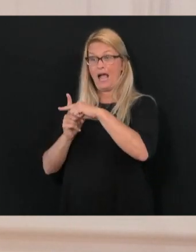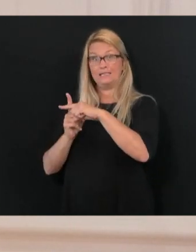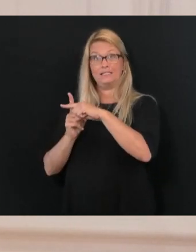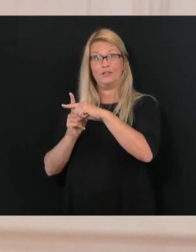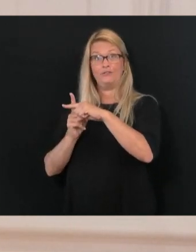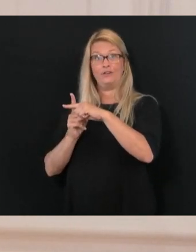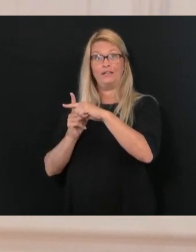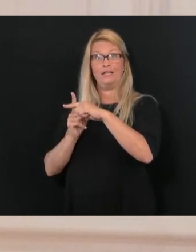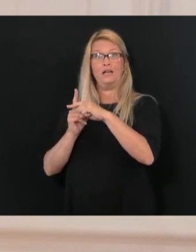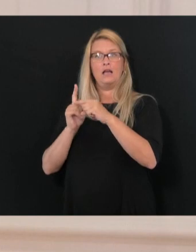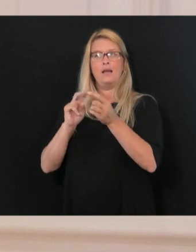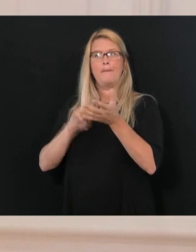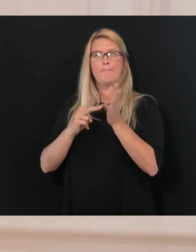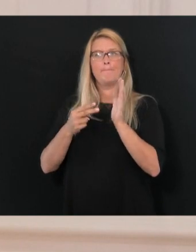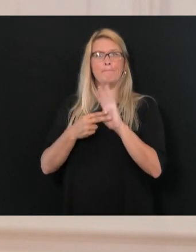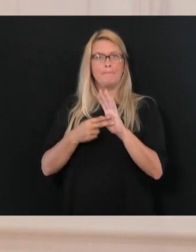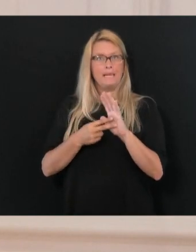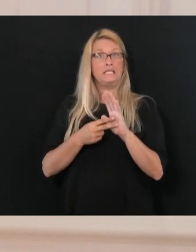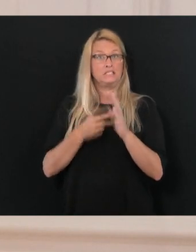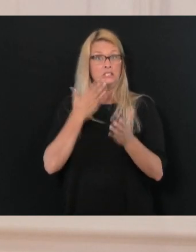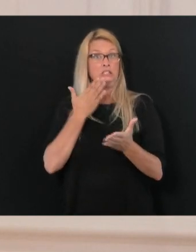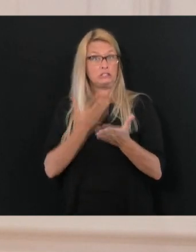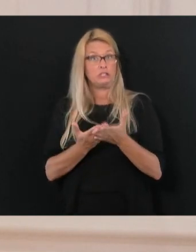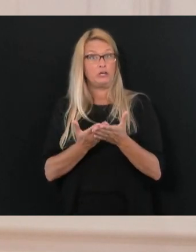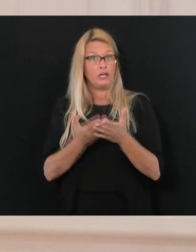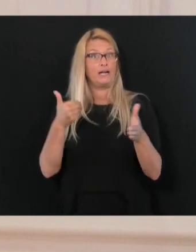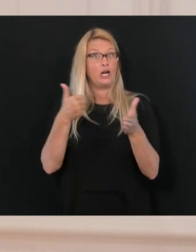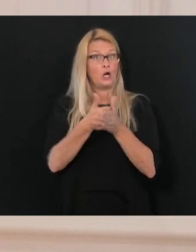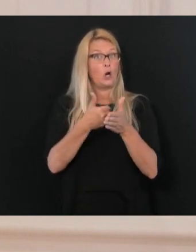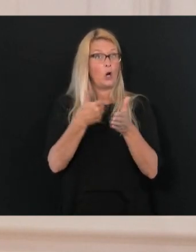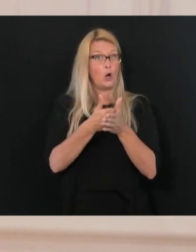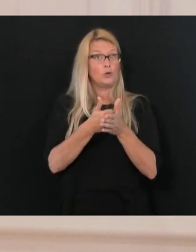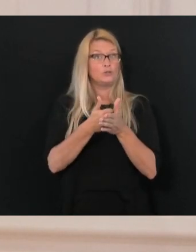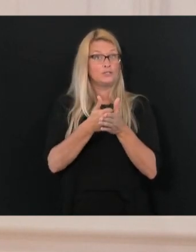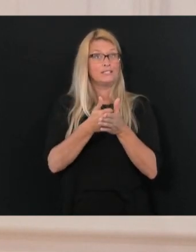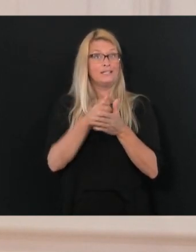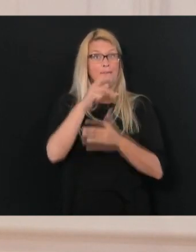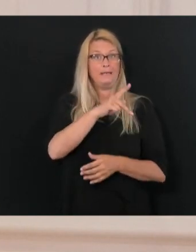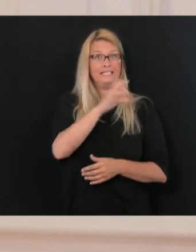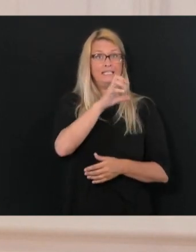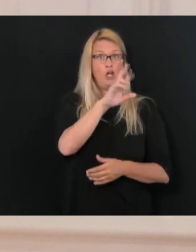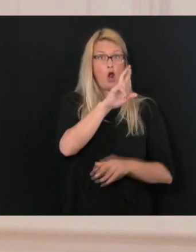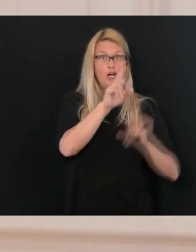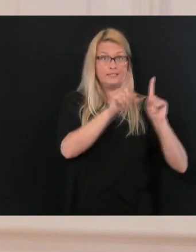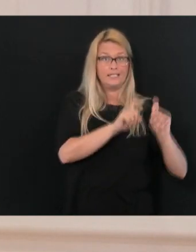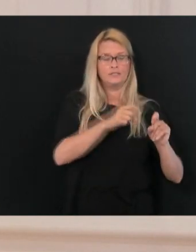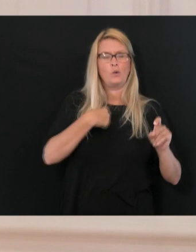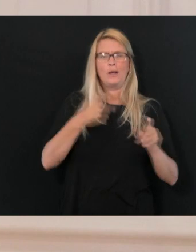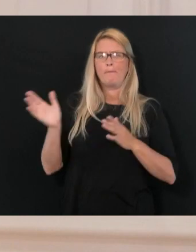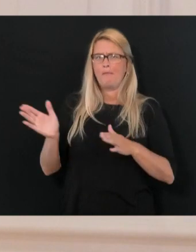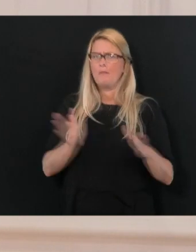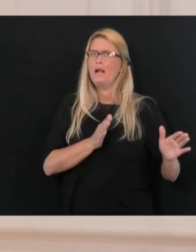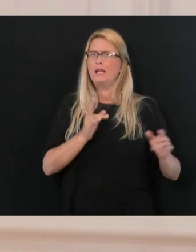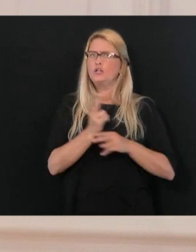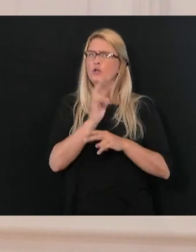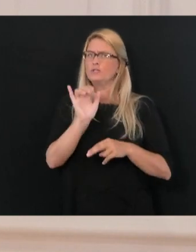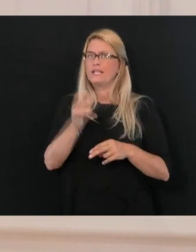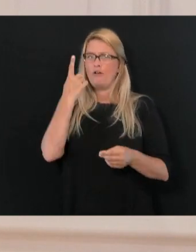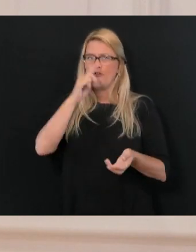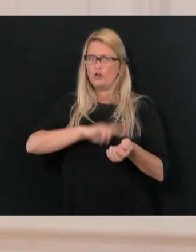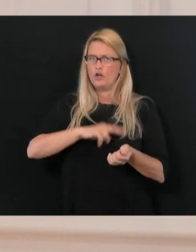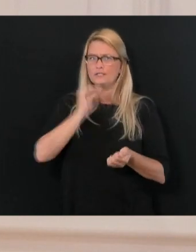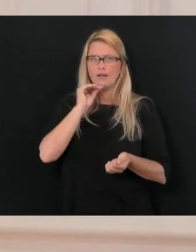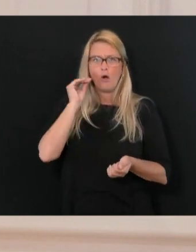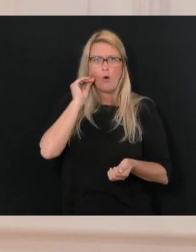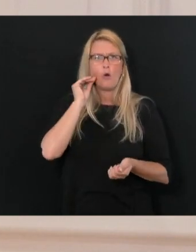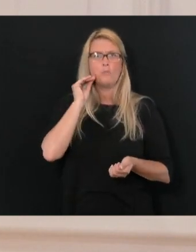it's really pretty darn good, close to the PCR test. So we plan to use that not only in the nursing homes, but